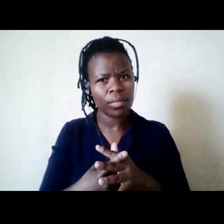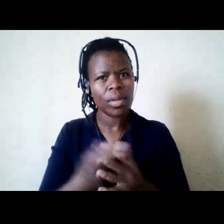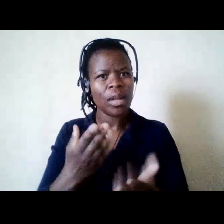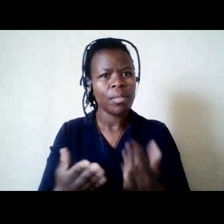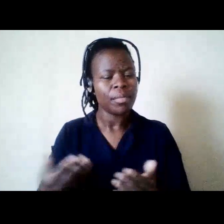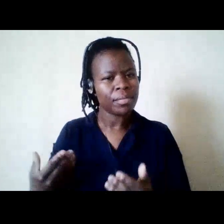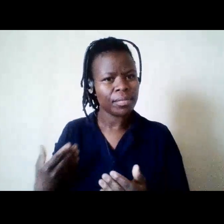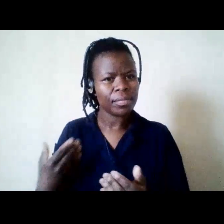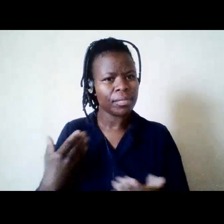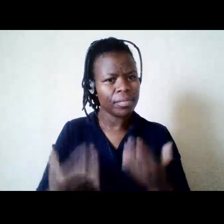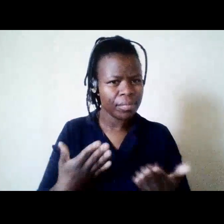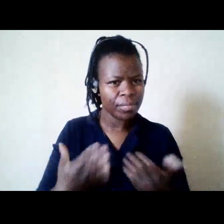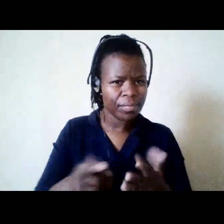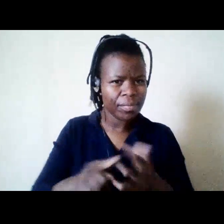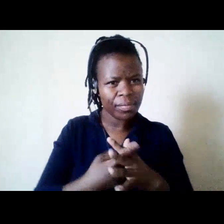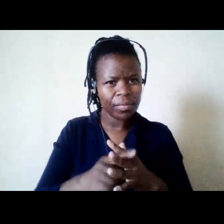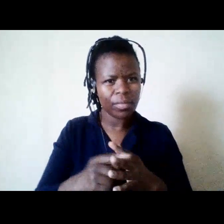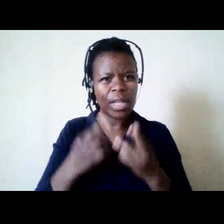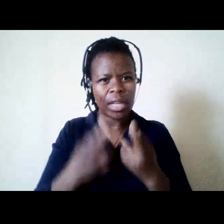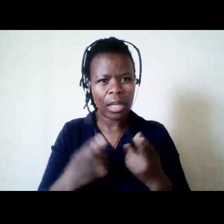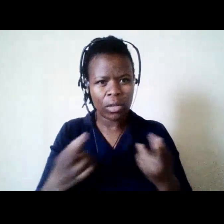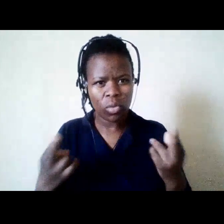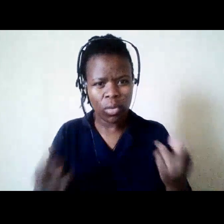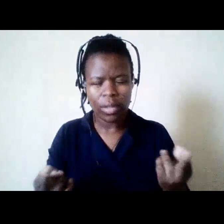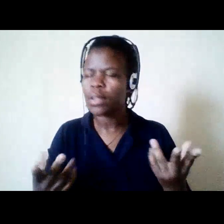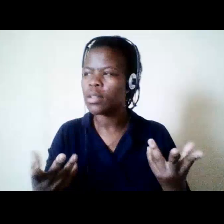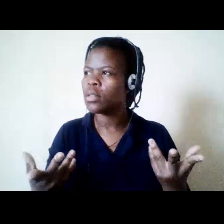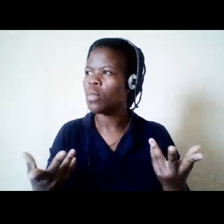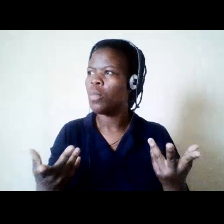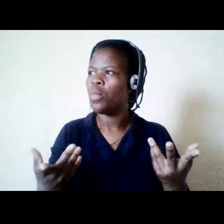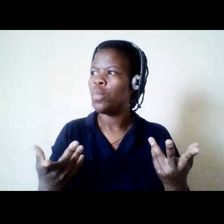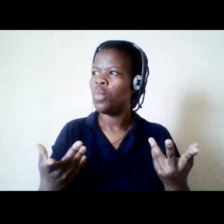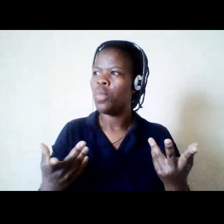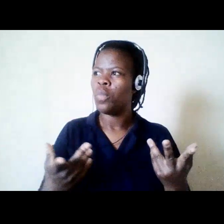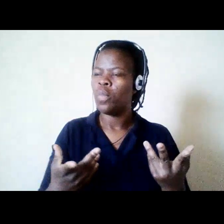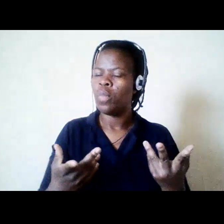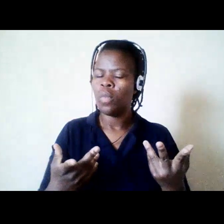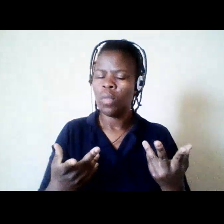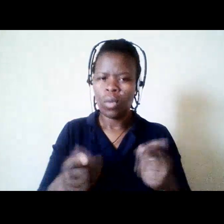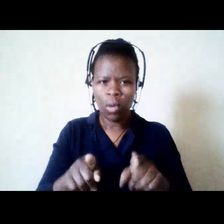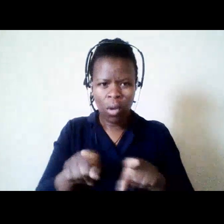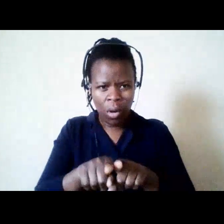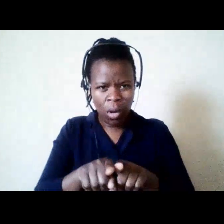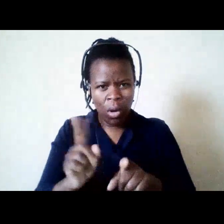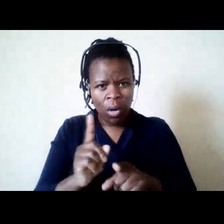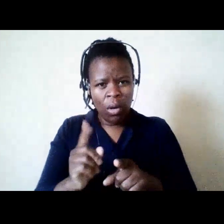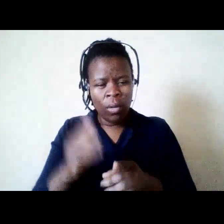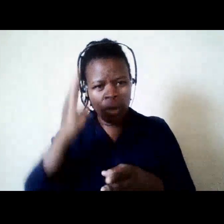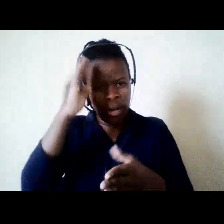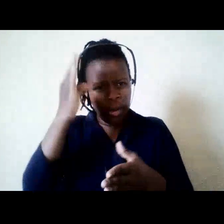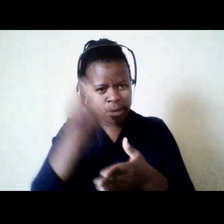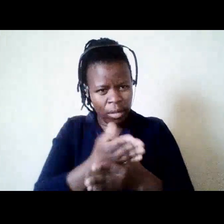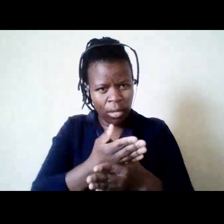to get awareness and everything stems from something psychologically within, which sometimes we are not aware